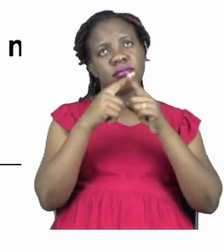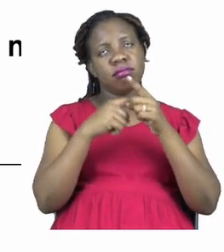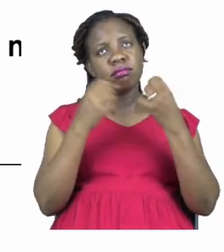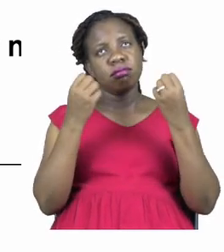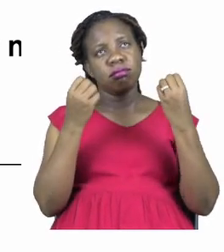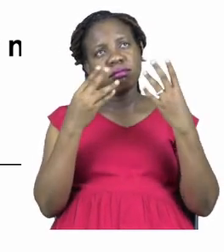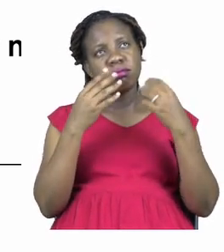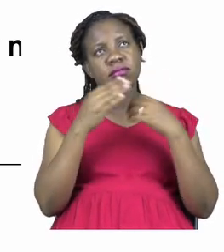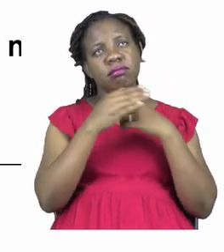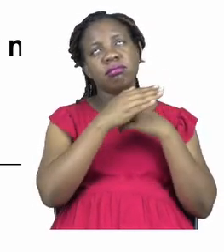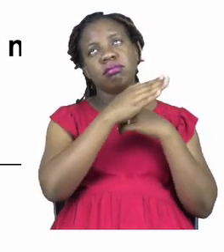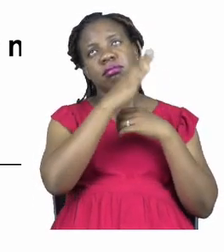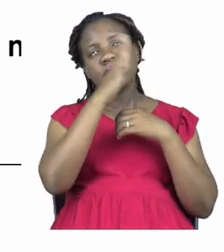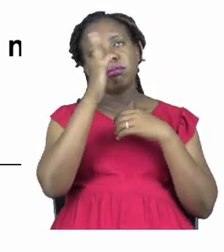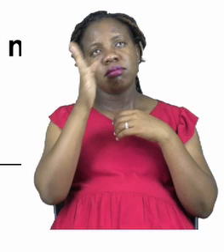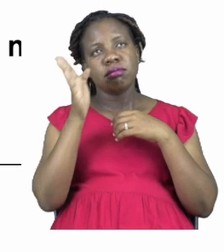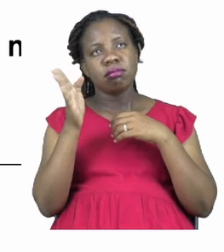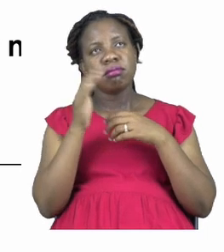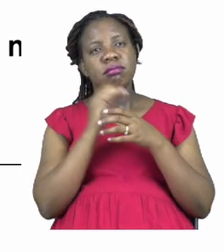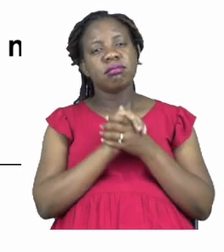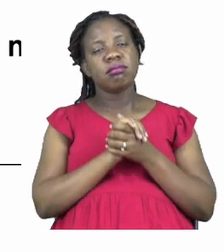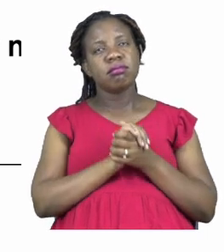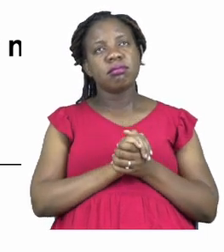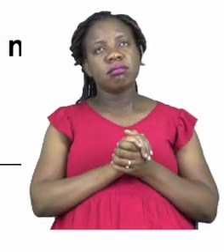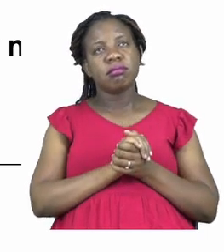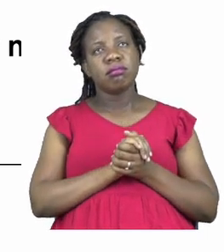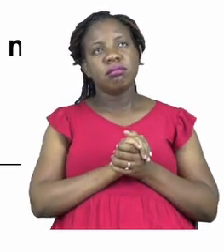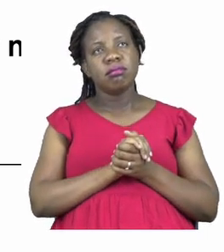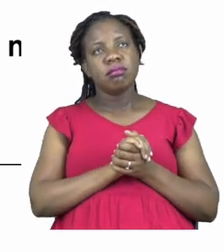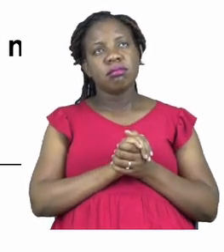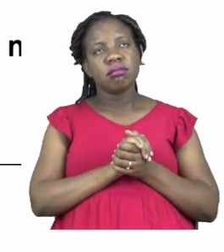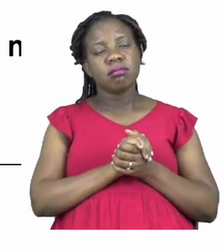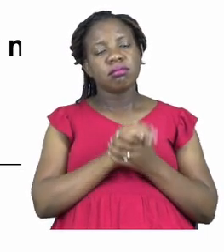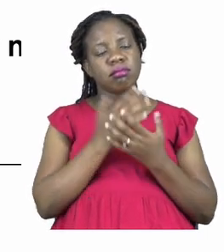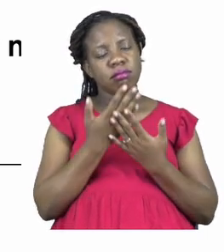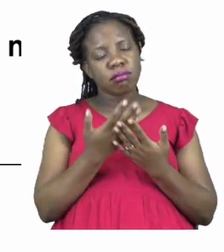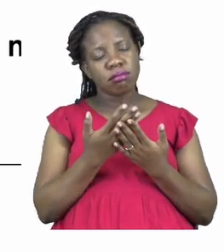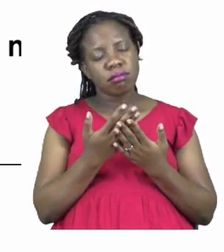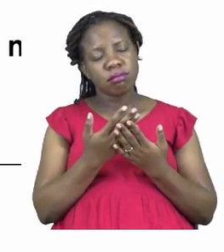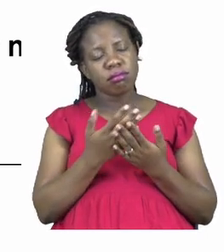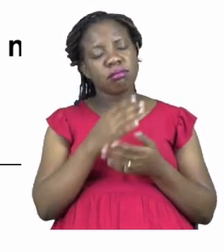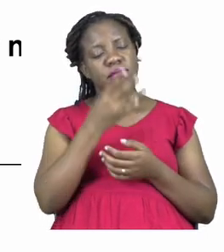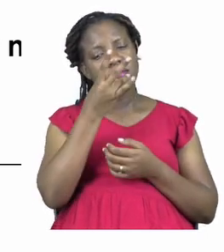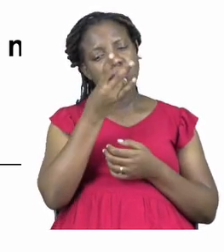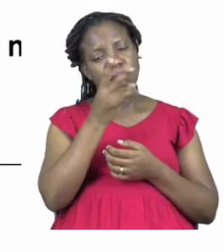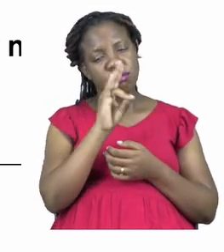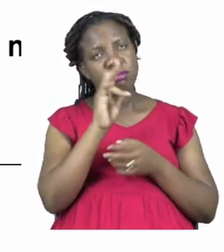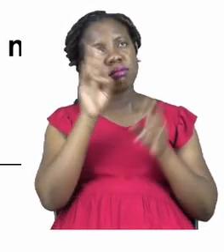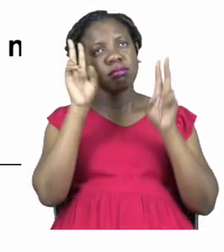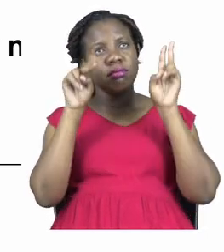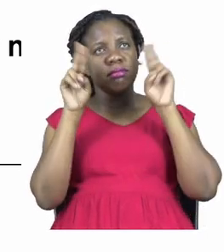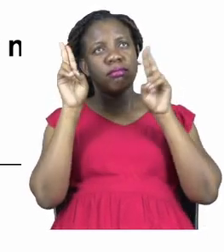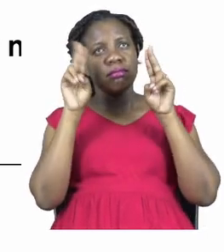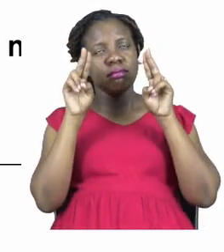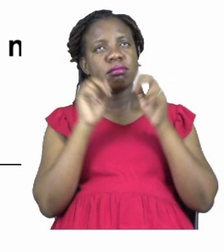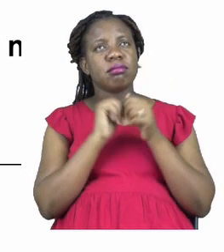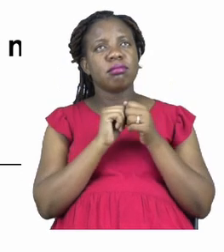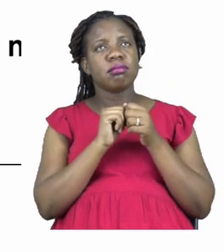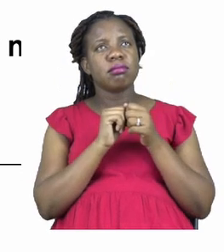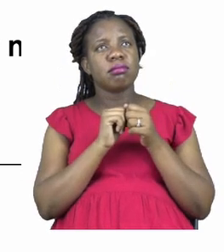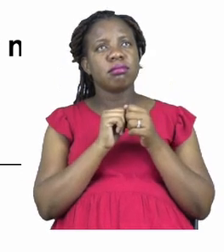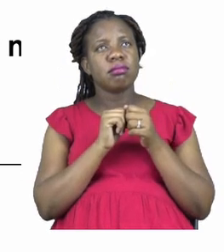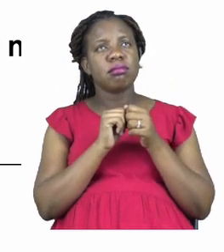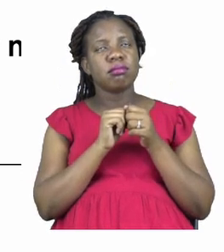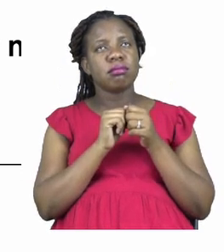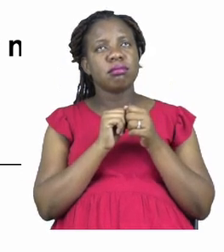the problem. In this case, we are told that there are 7 rabbits. So 7 is our